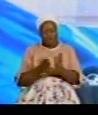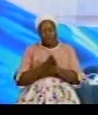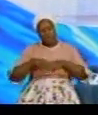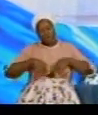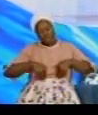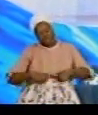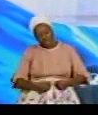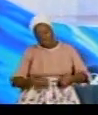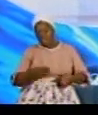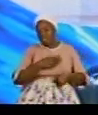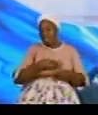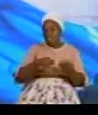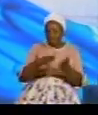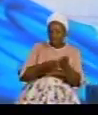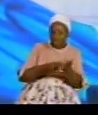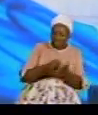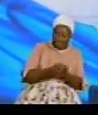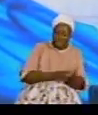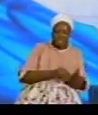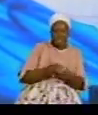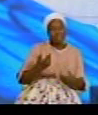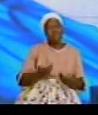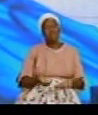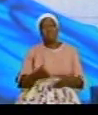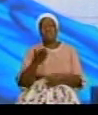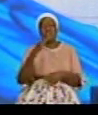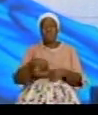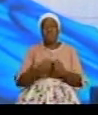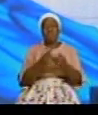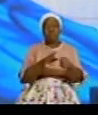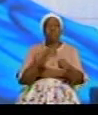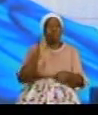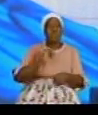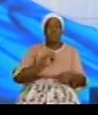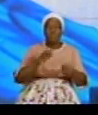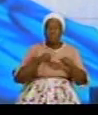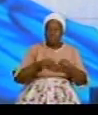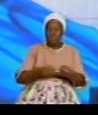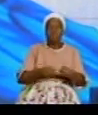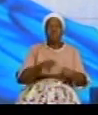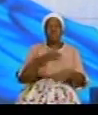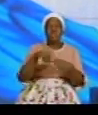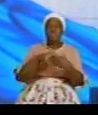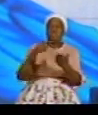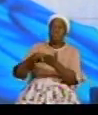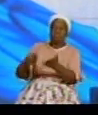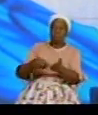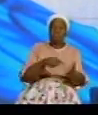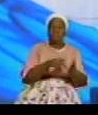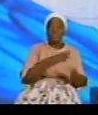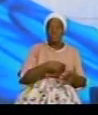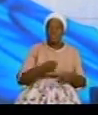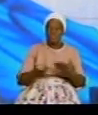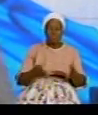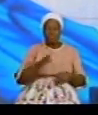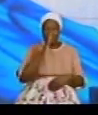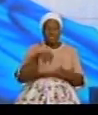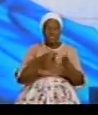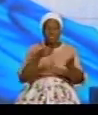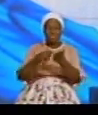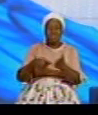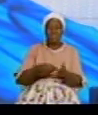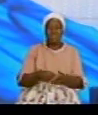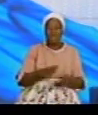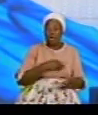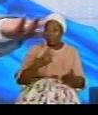weary, and you say, how long will I continue combating this and contending with this? And once